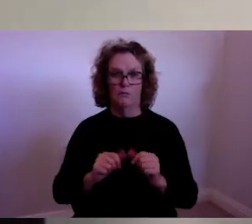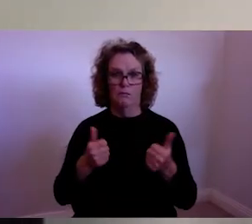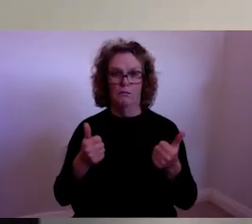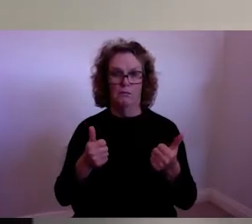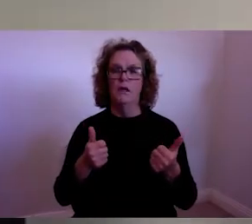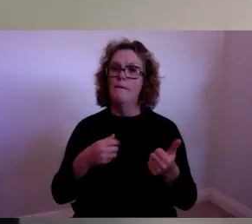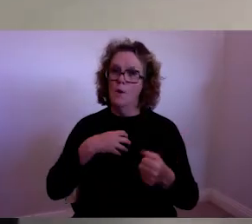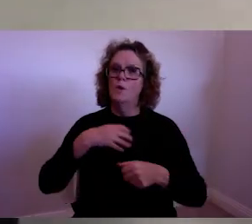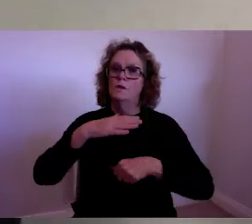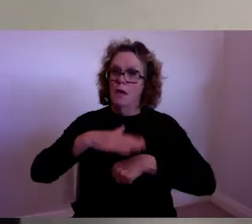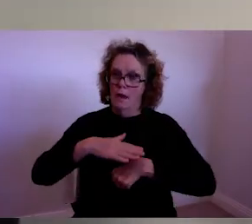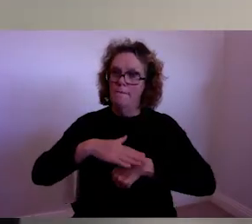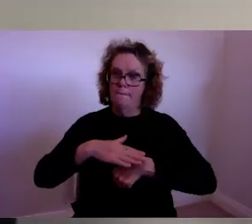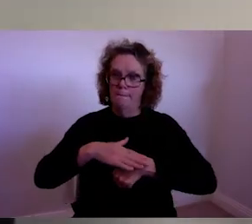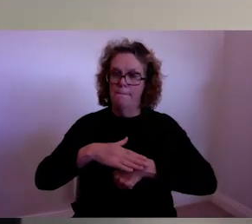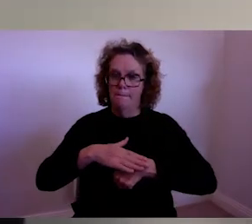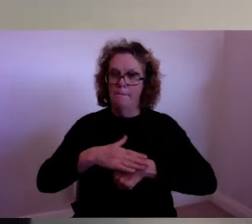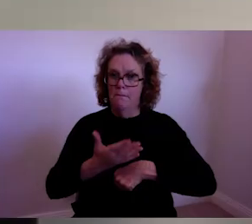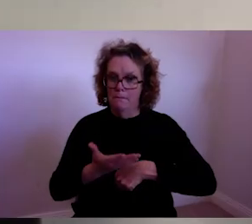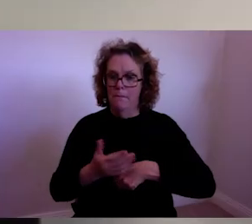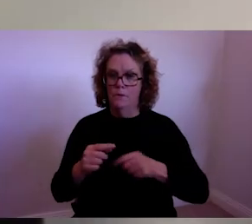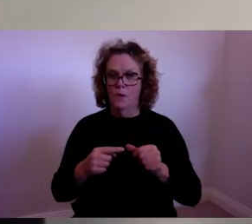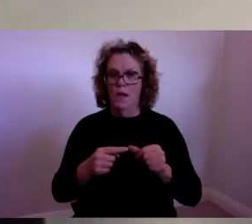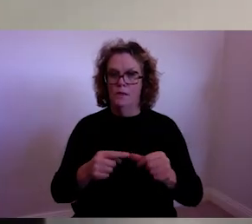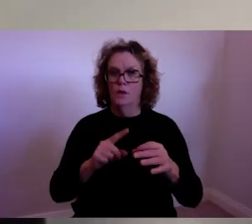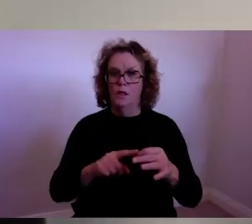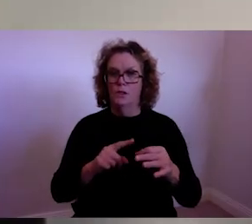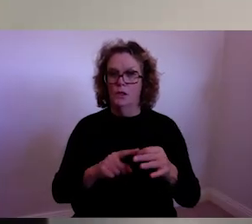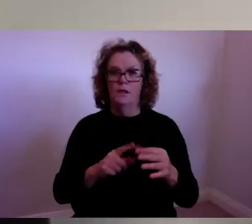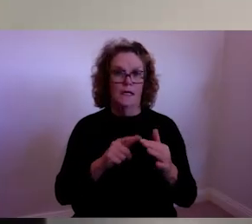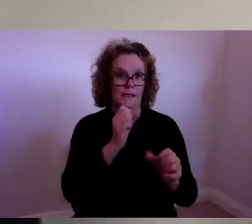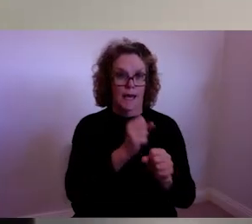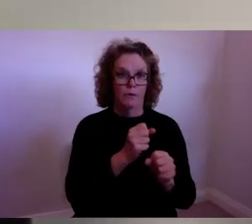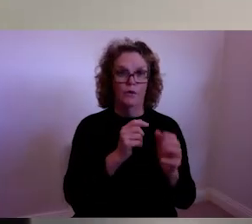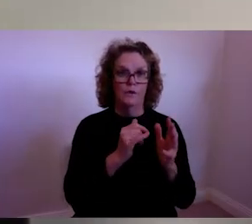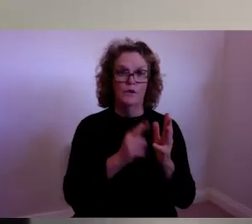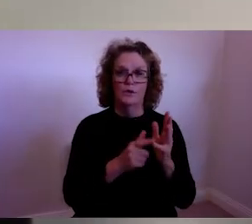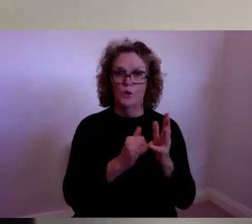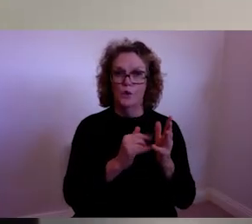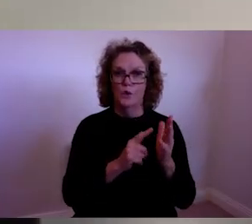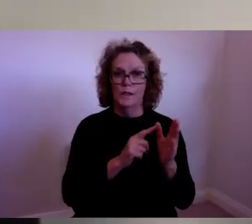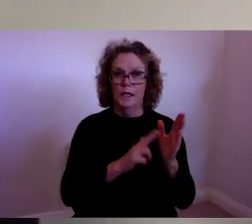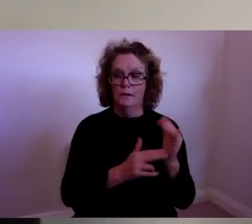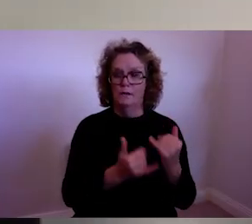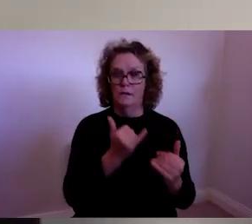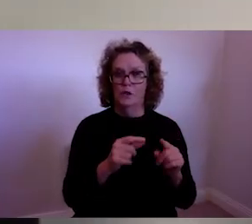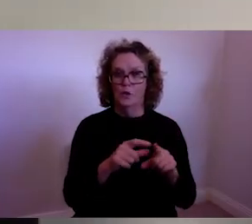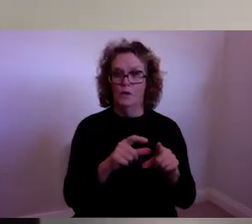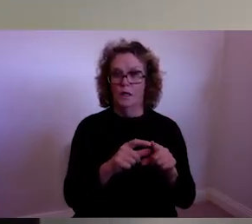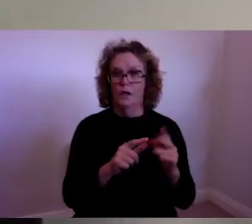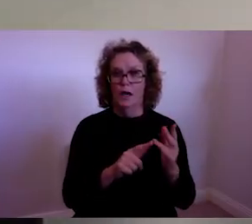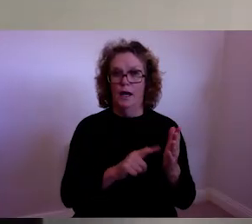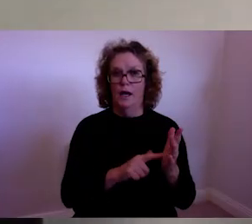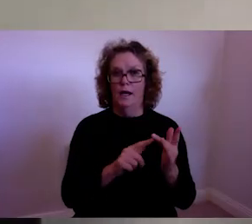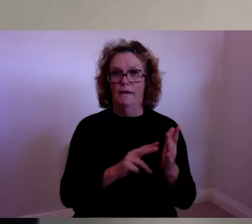time to answer questions. As Susan pointed out with Olivia, they might have boards